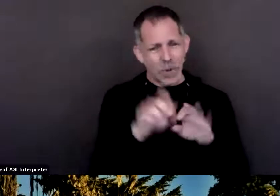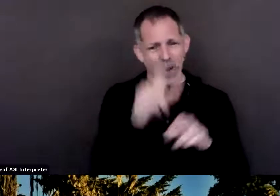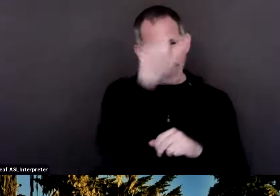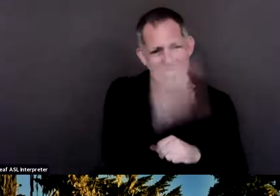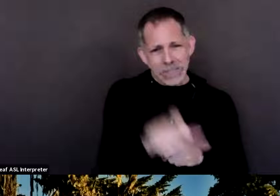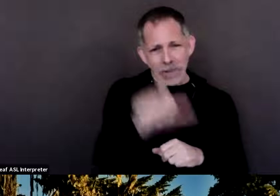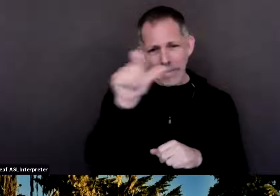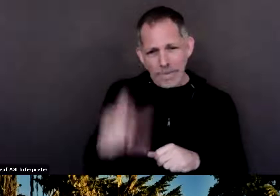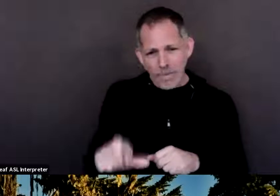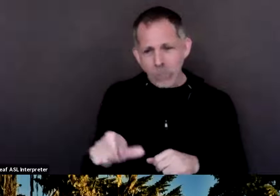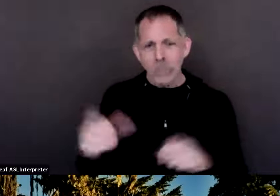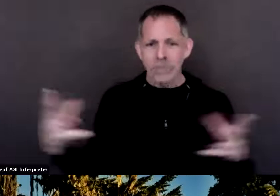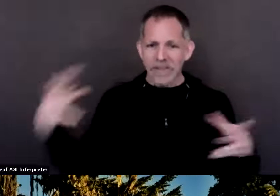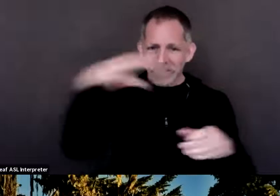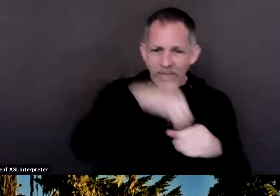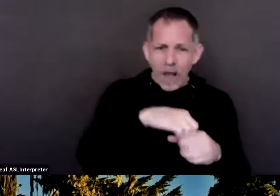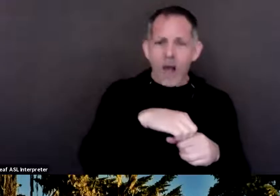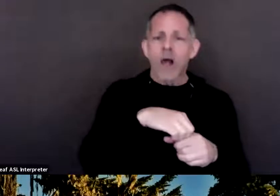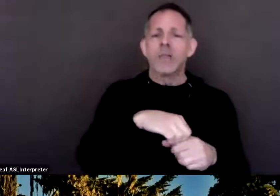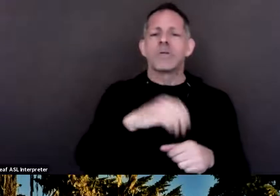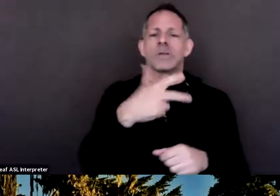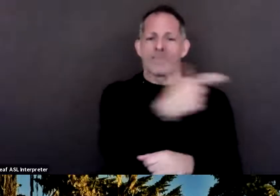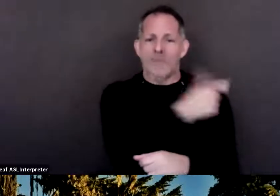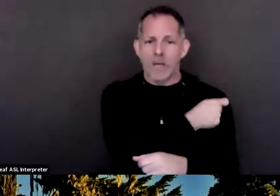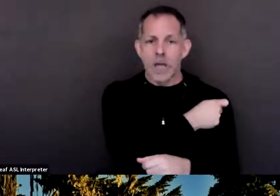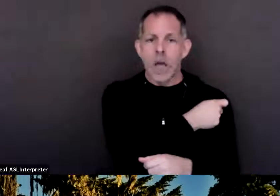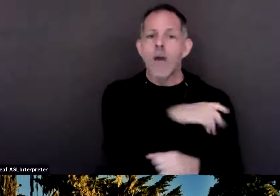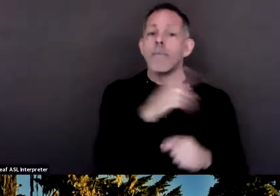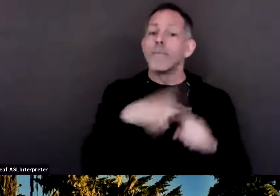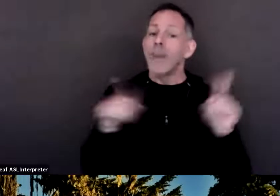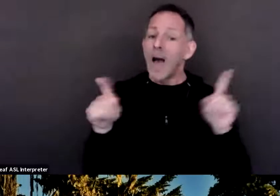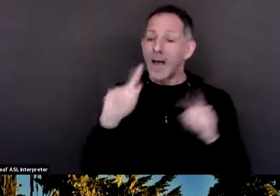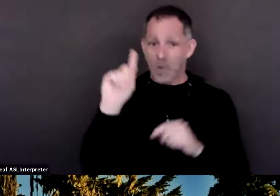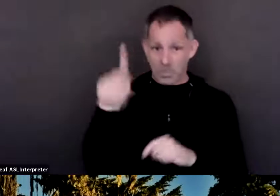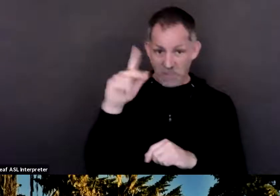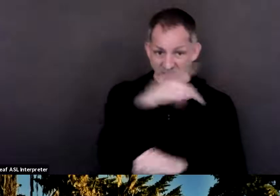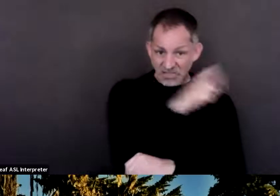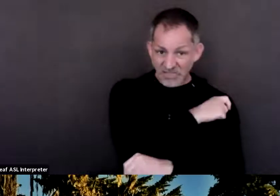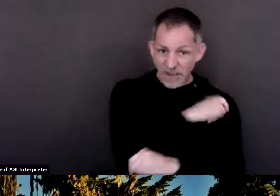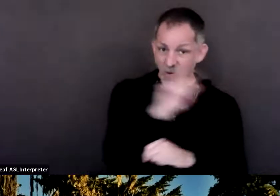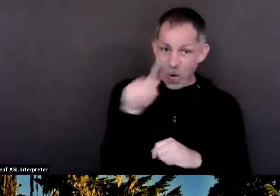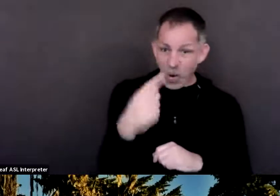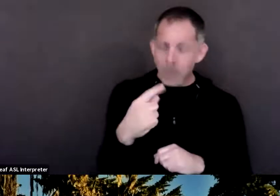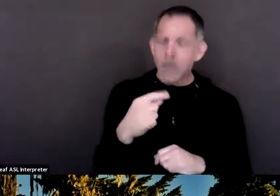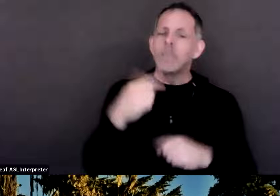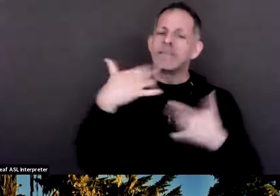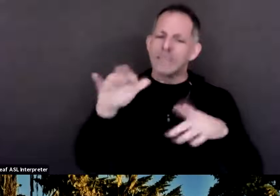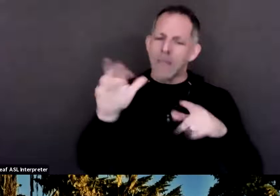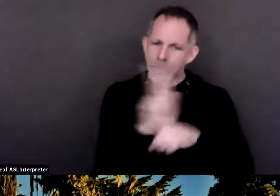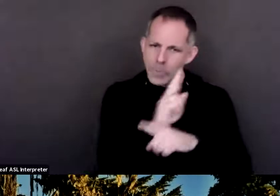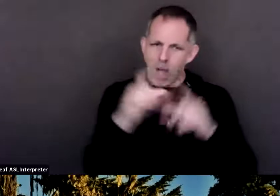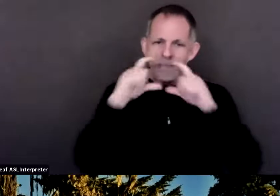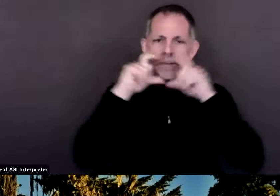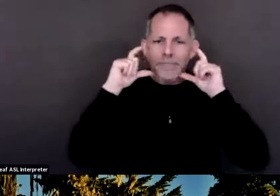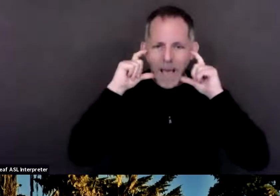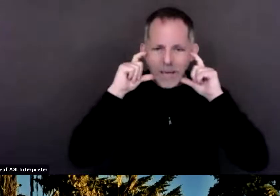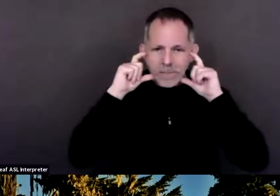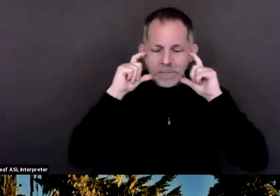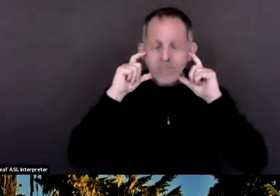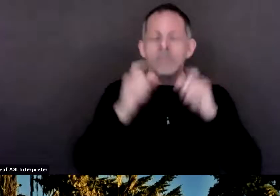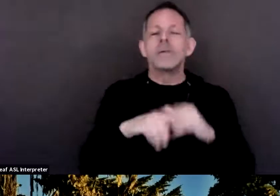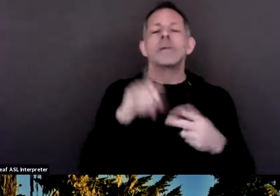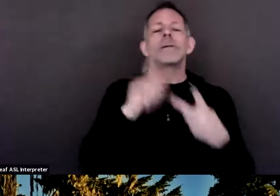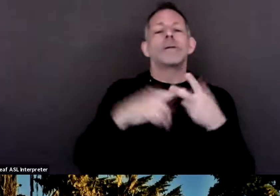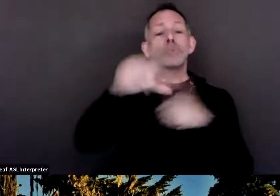vaccinated, but to doing those things that Executive Summers mentioned, particularly avoiding indoor gatherings with unvaccinated people.